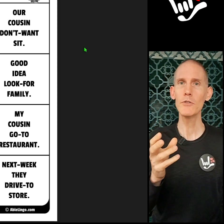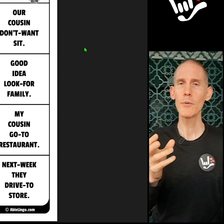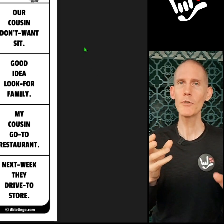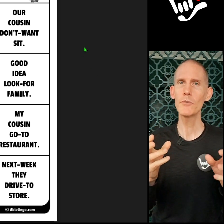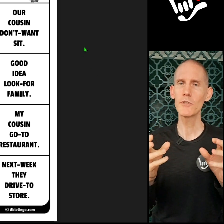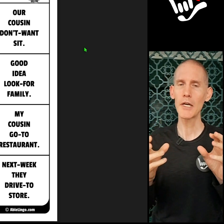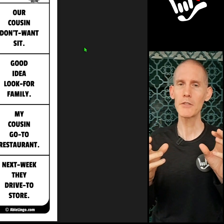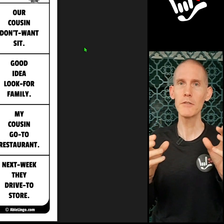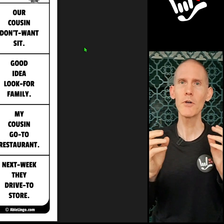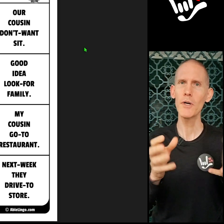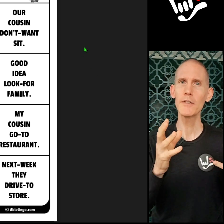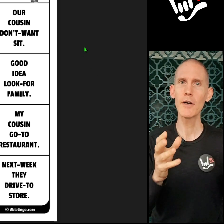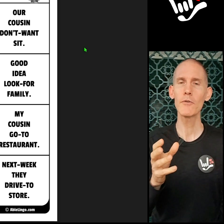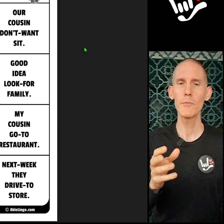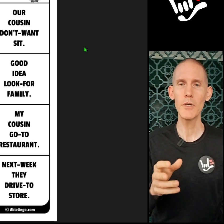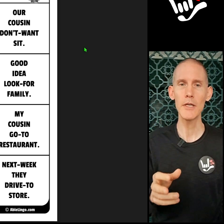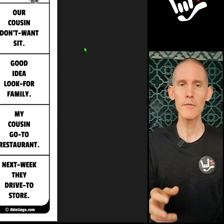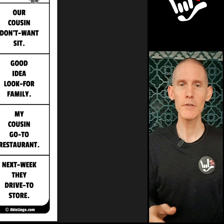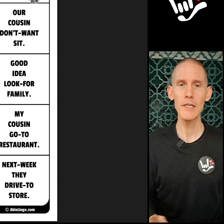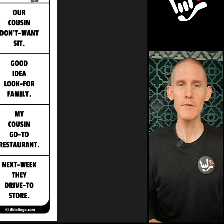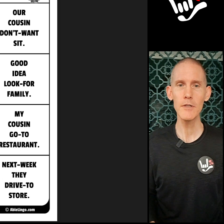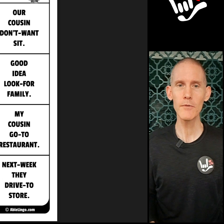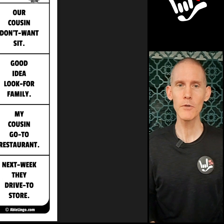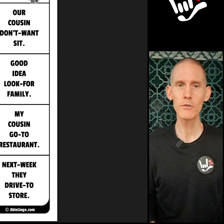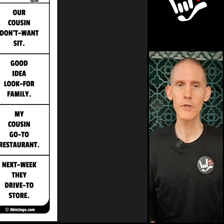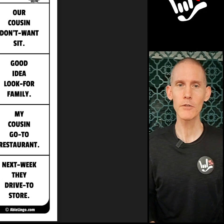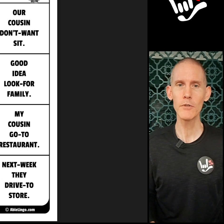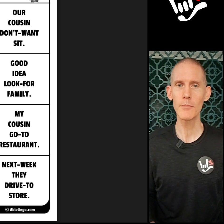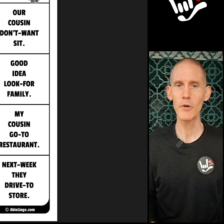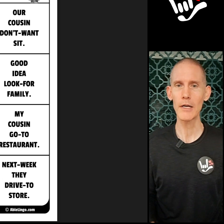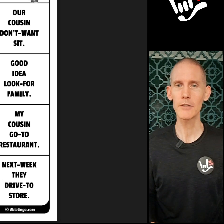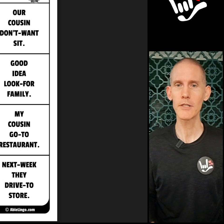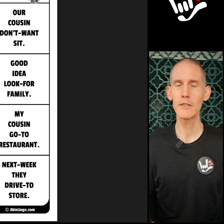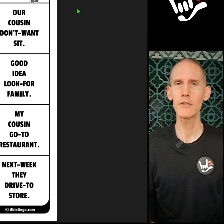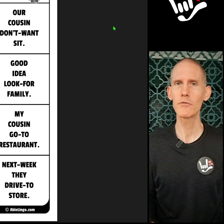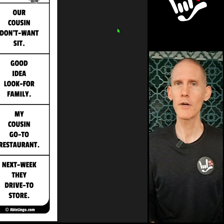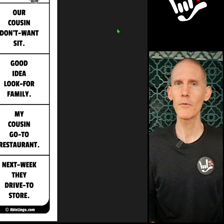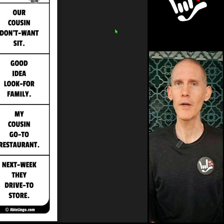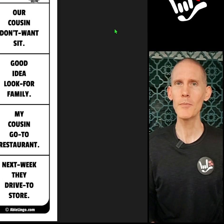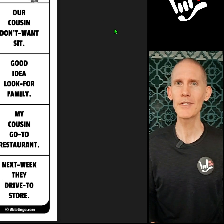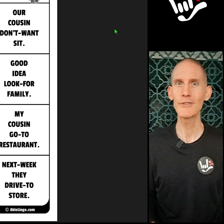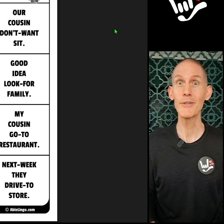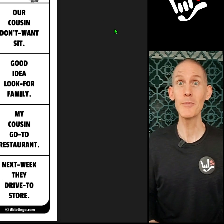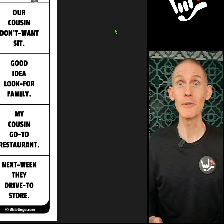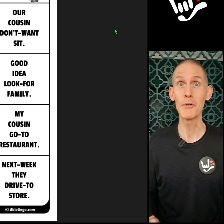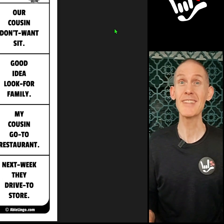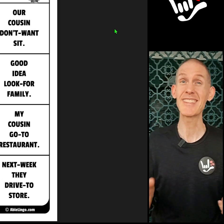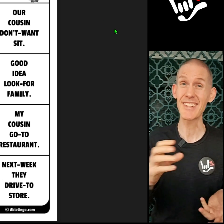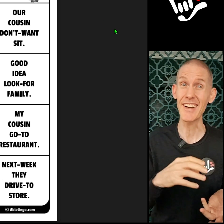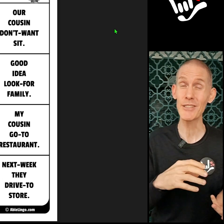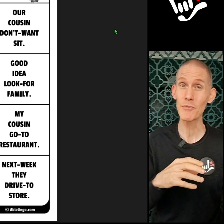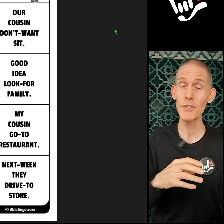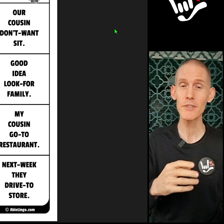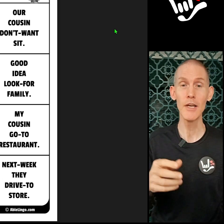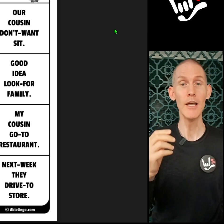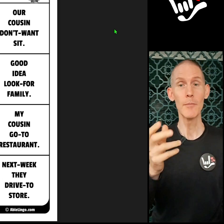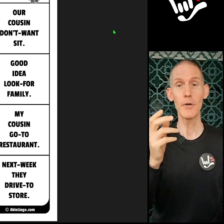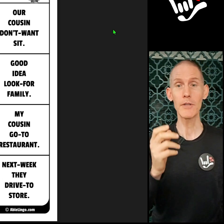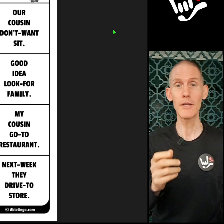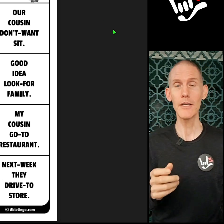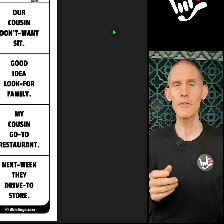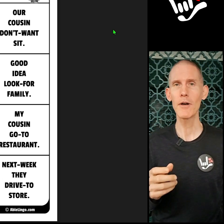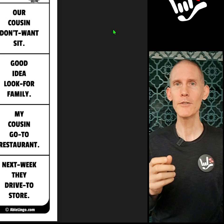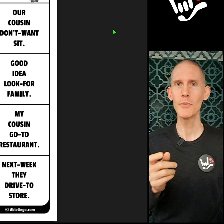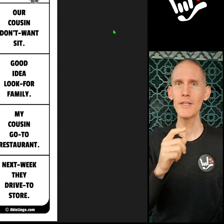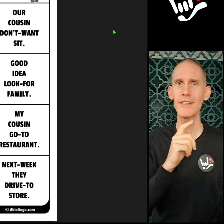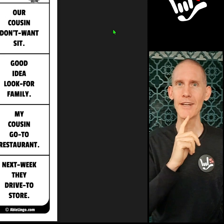beginning, when you jump into a section, go ahead and download the PDF, even if you don't start doing the practice sentences right away, because you're going to be learning the signs first, but